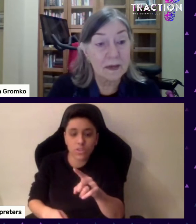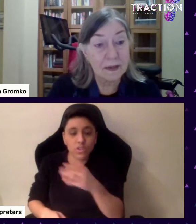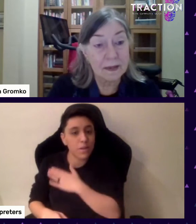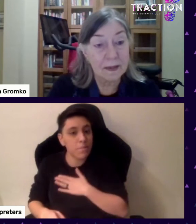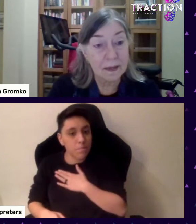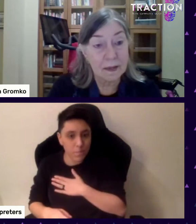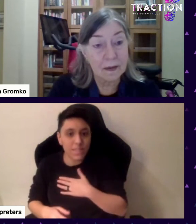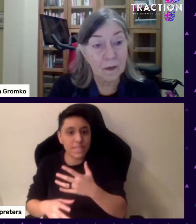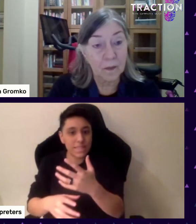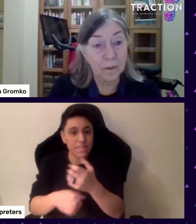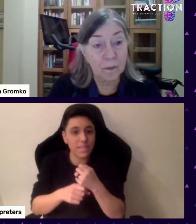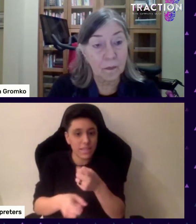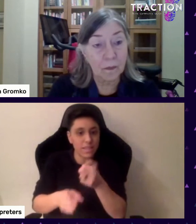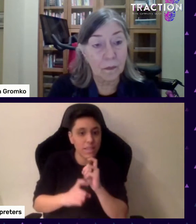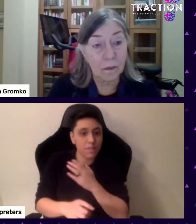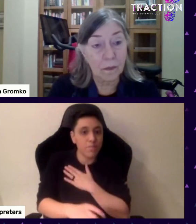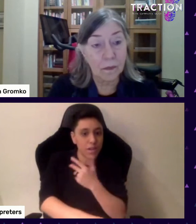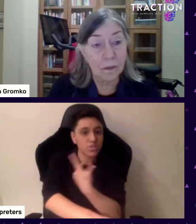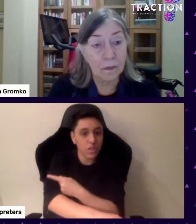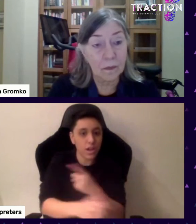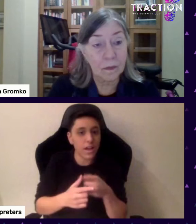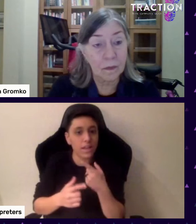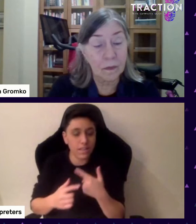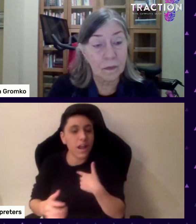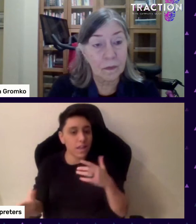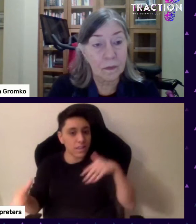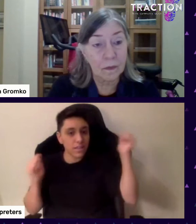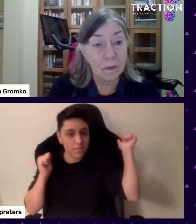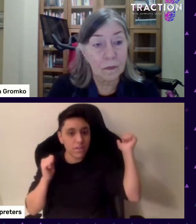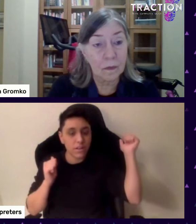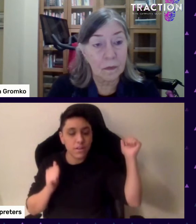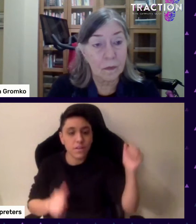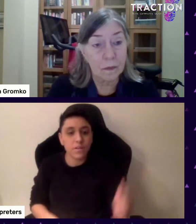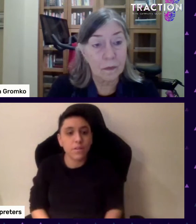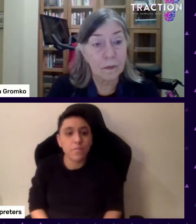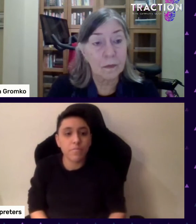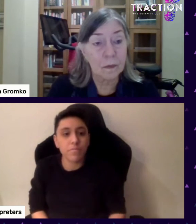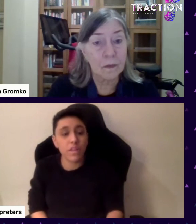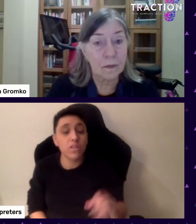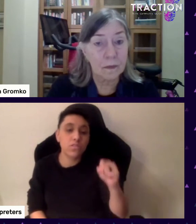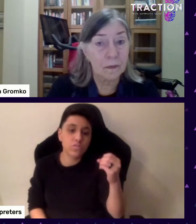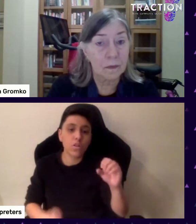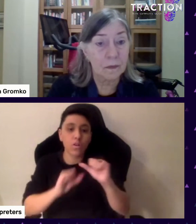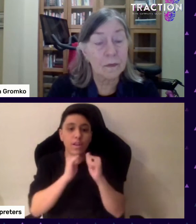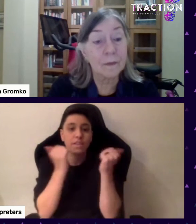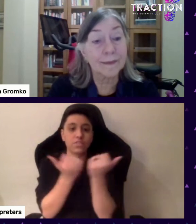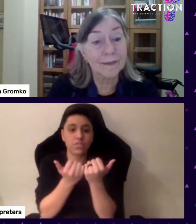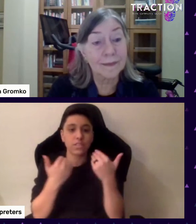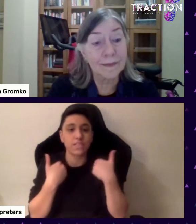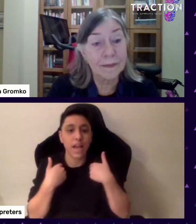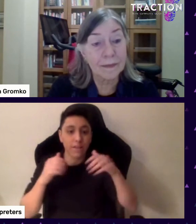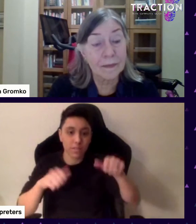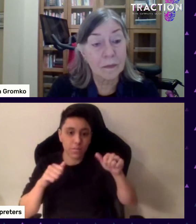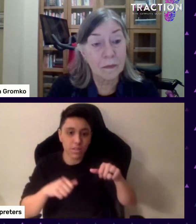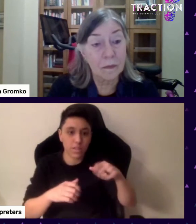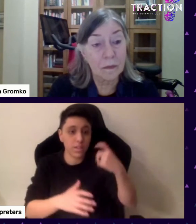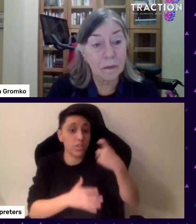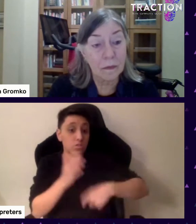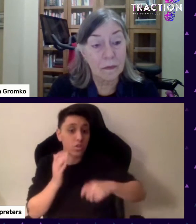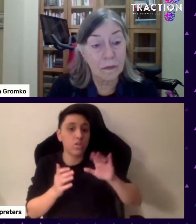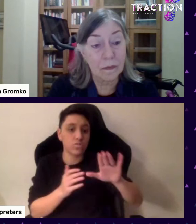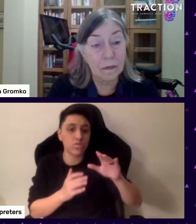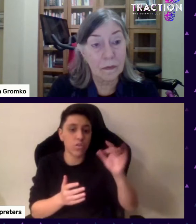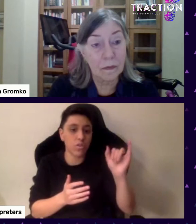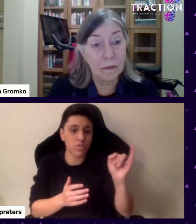may be charging your insurance because while the vaccine is free, the agencies have the ability to charge your insurance for it if you are insured. And they may just be